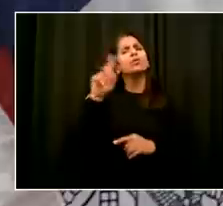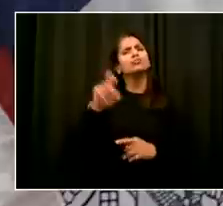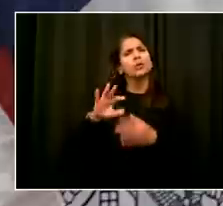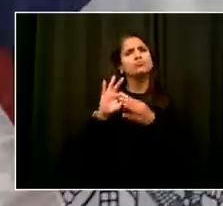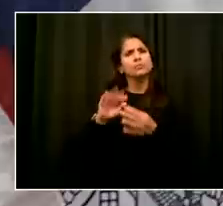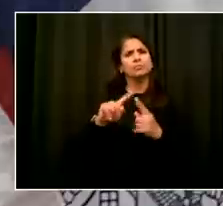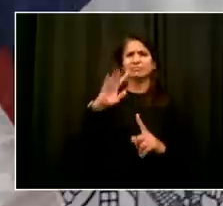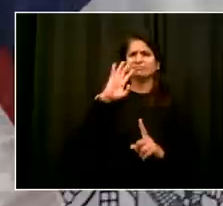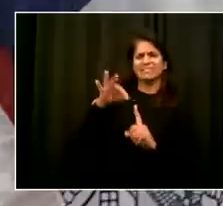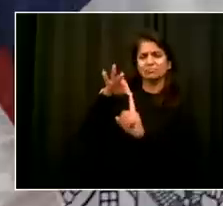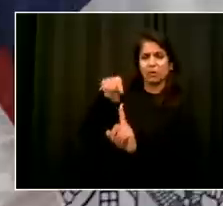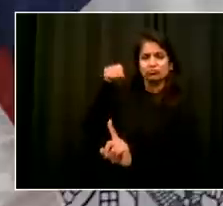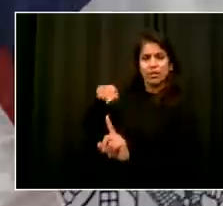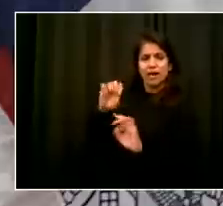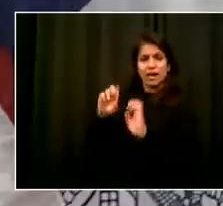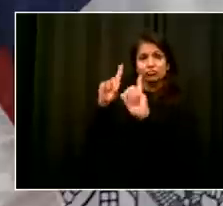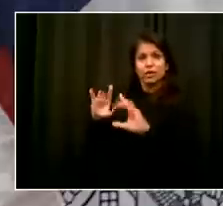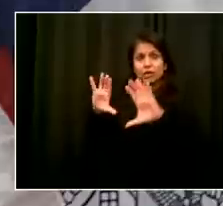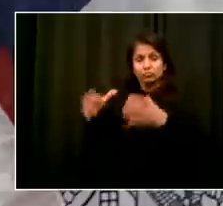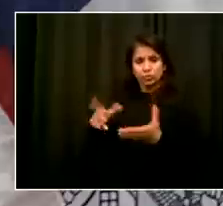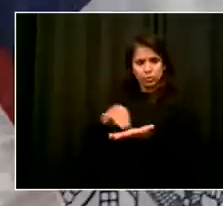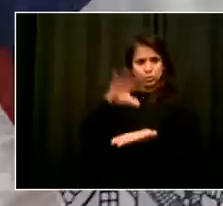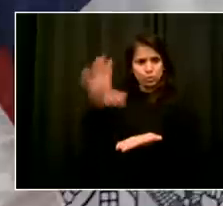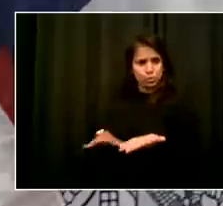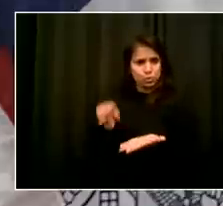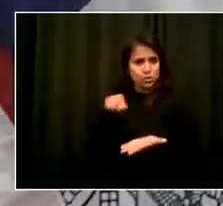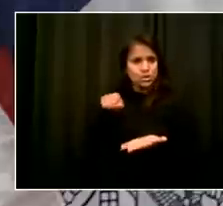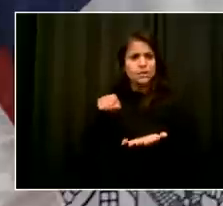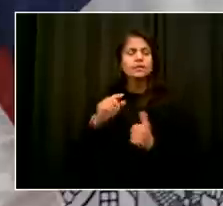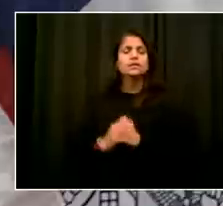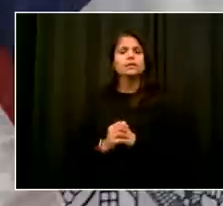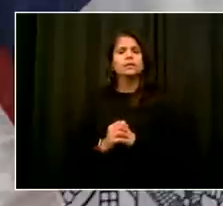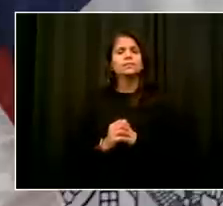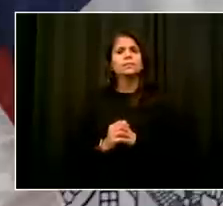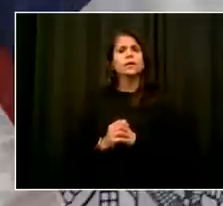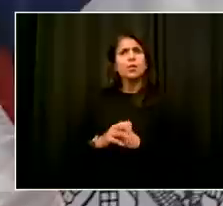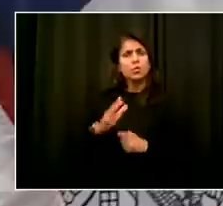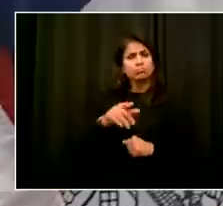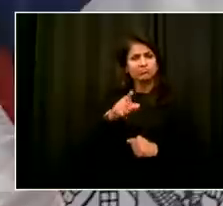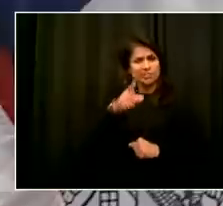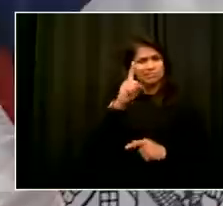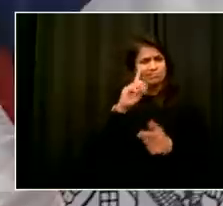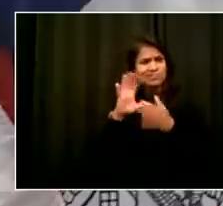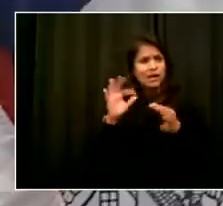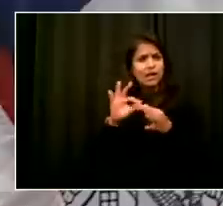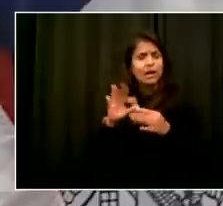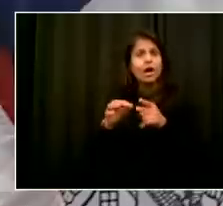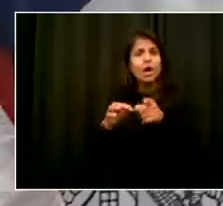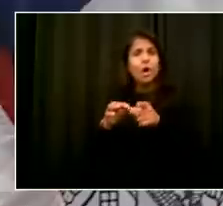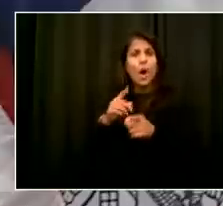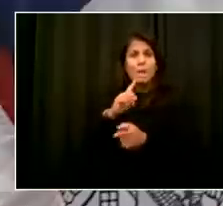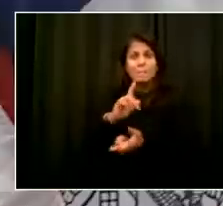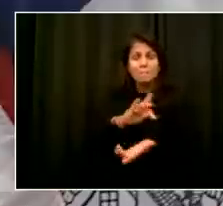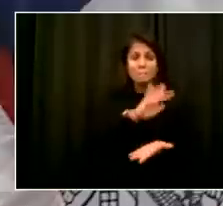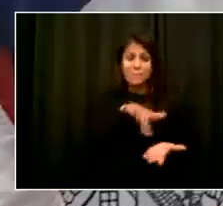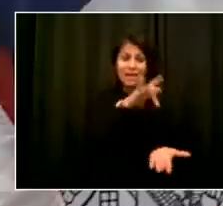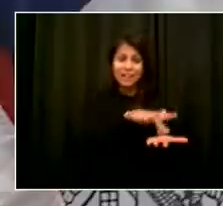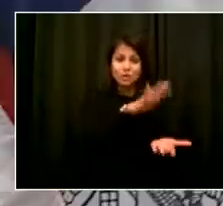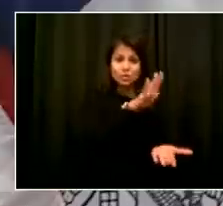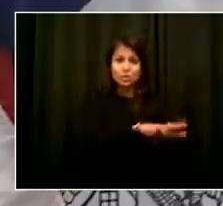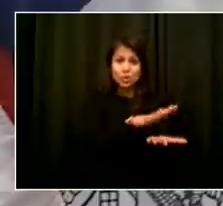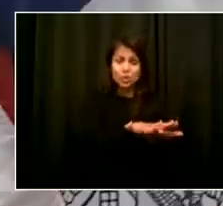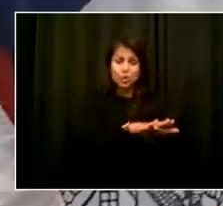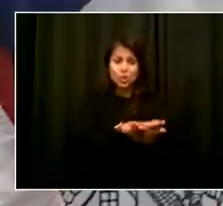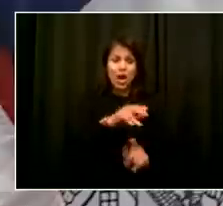high school would not be opening until the new year. There are, I know District 75 will be opening soon, but there are special ed